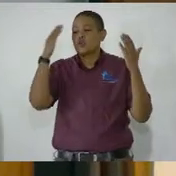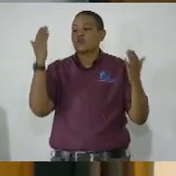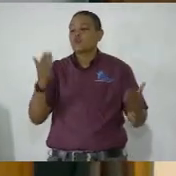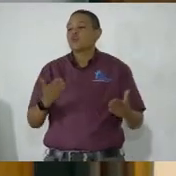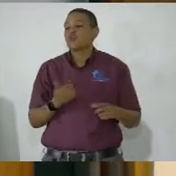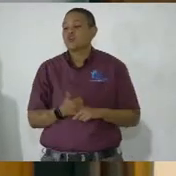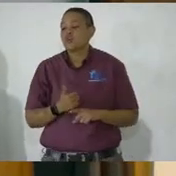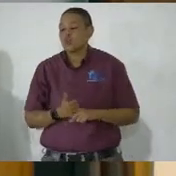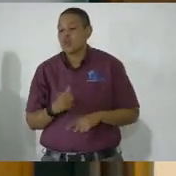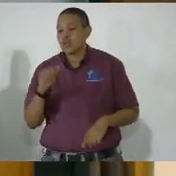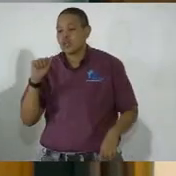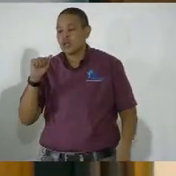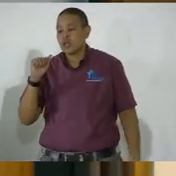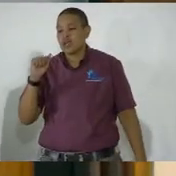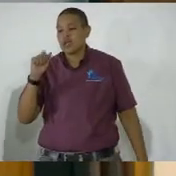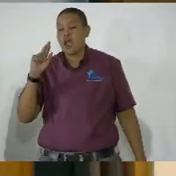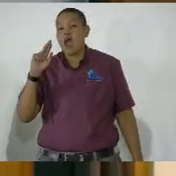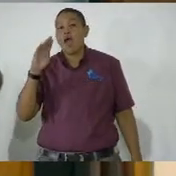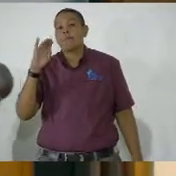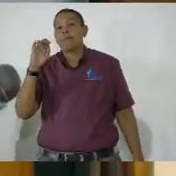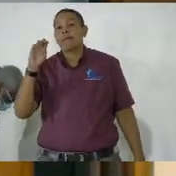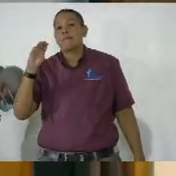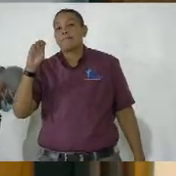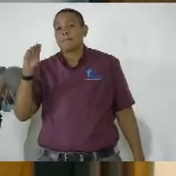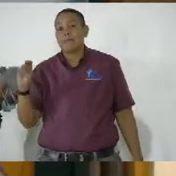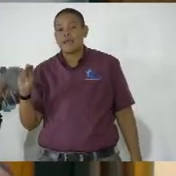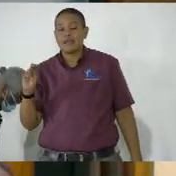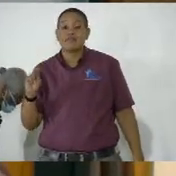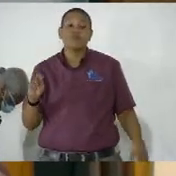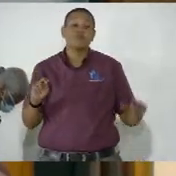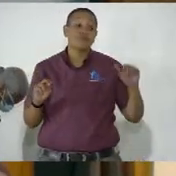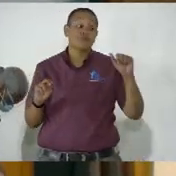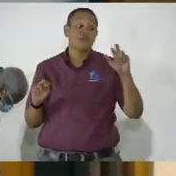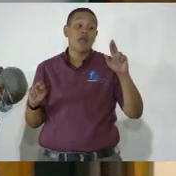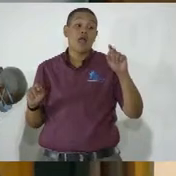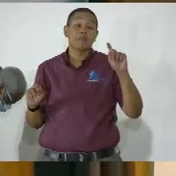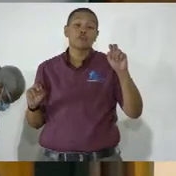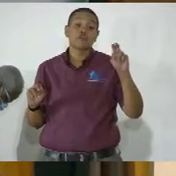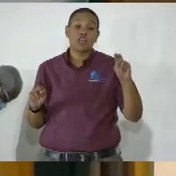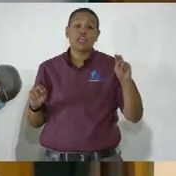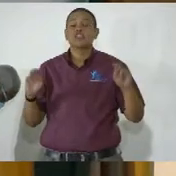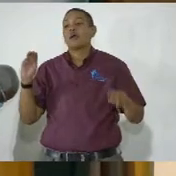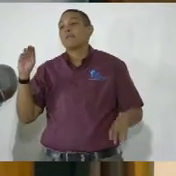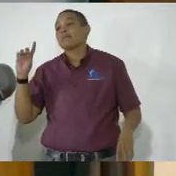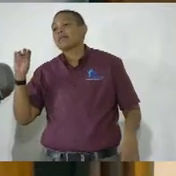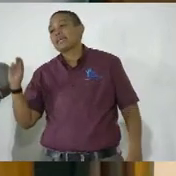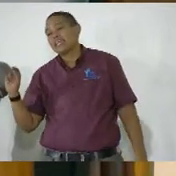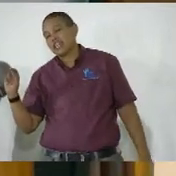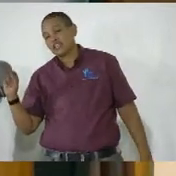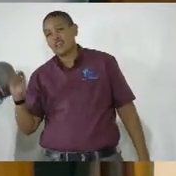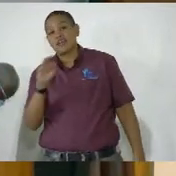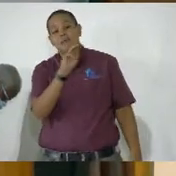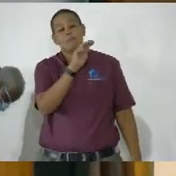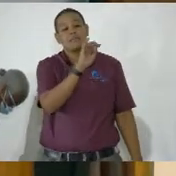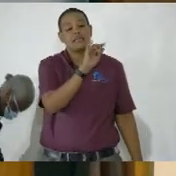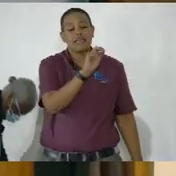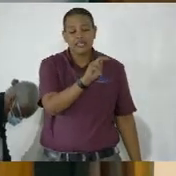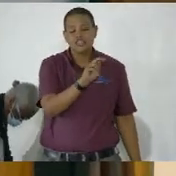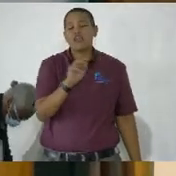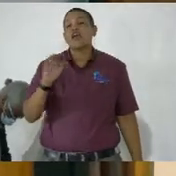as ARB-MED, arbitration mediation, or MED-ARB, mediation